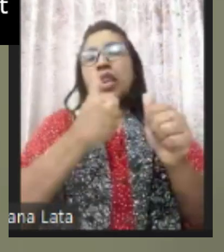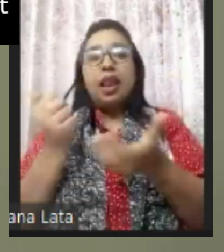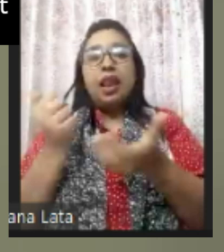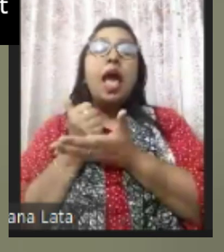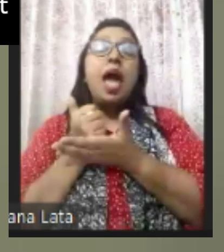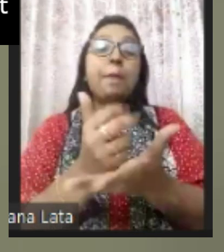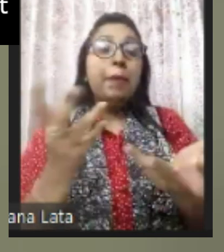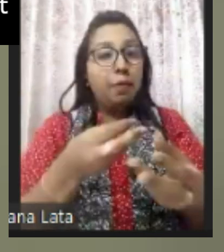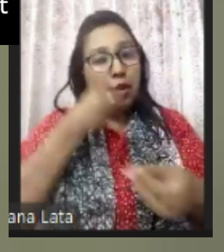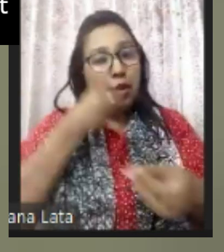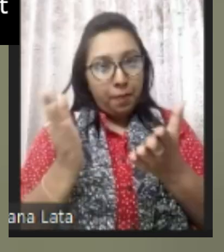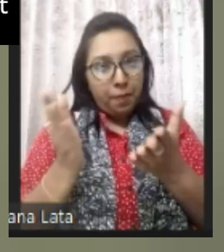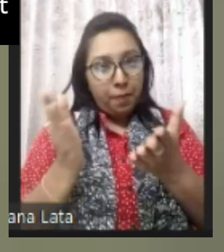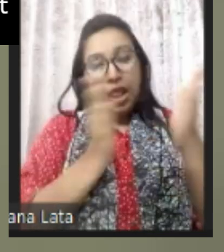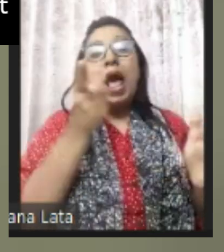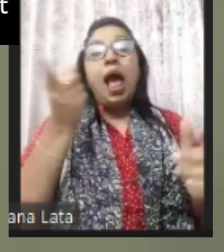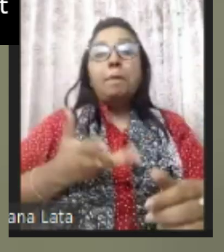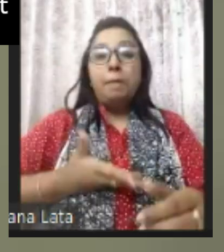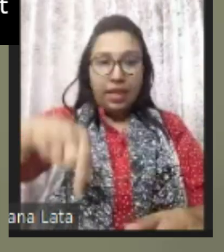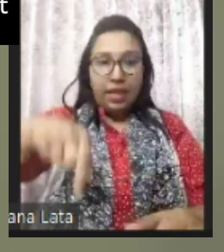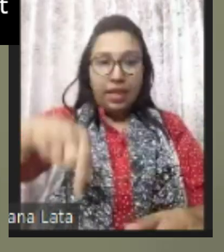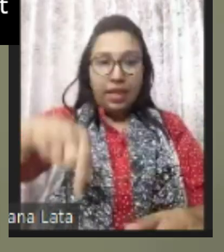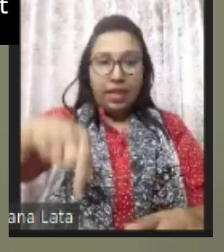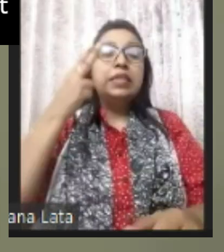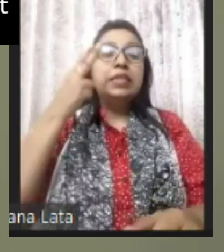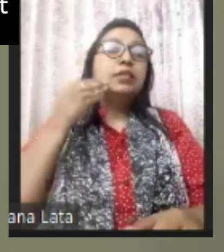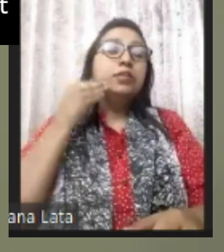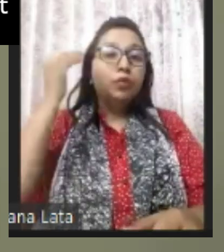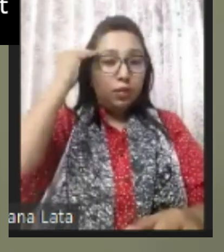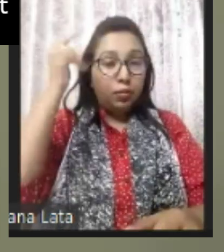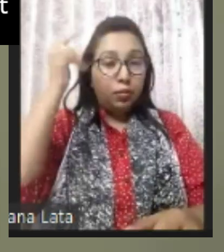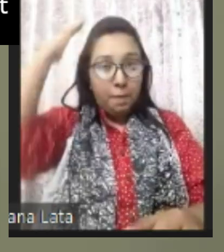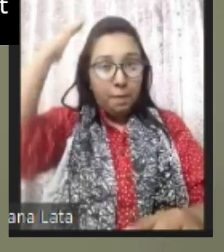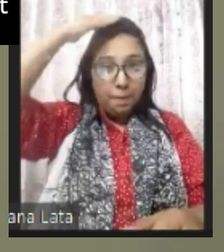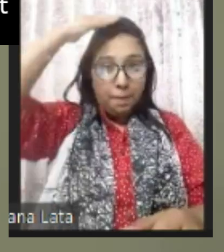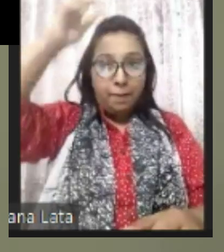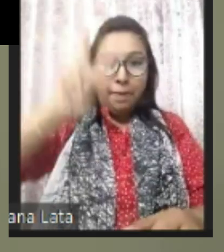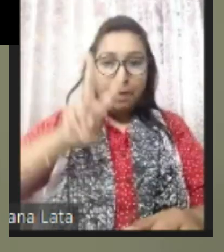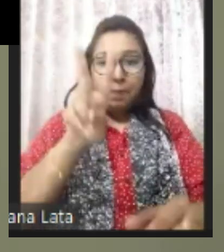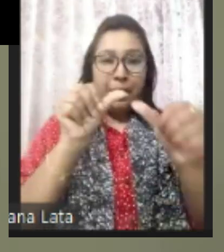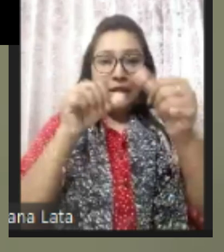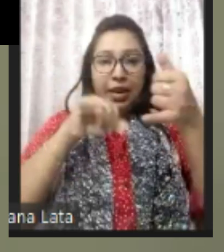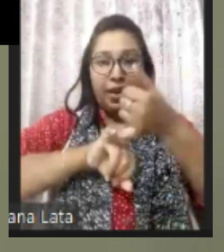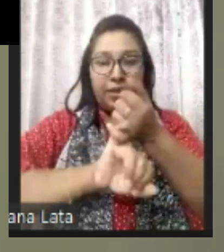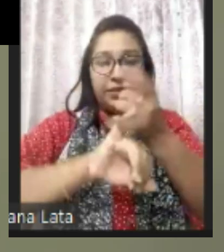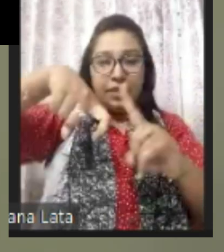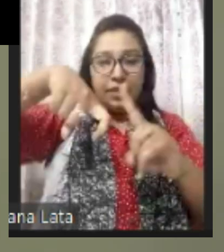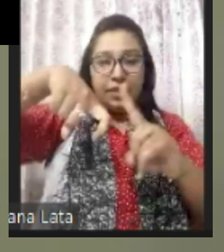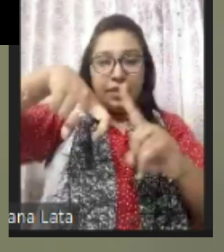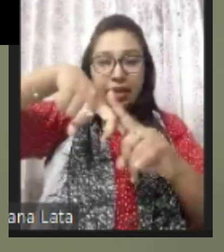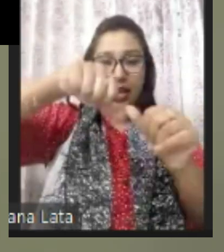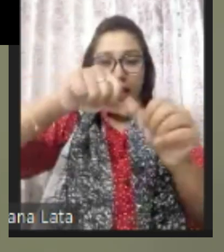A2I. And also G3IT Country Representative and Vice Chair